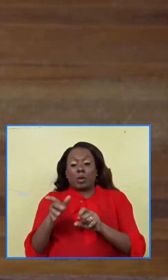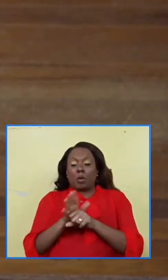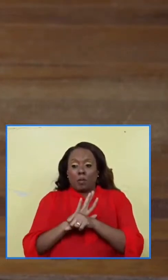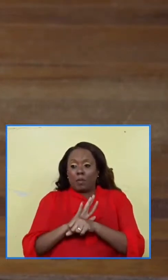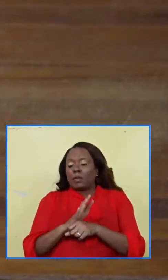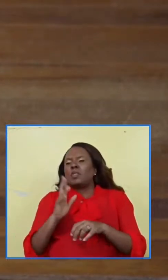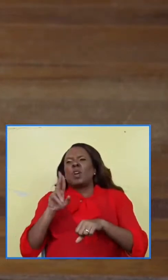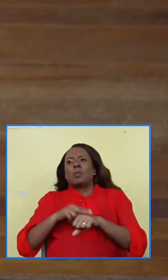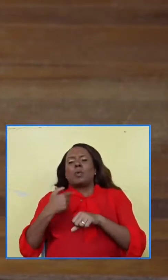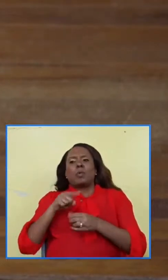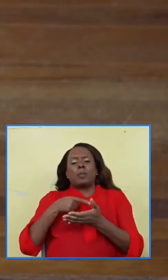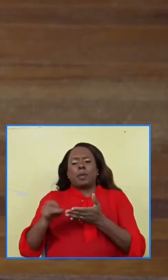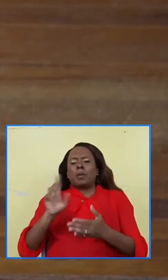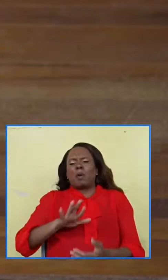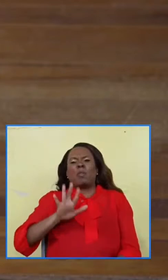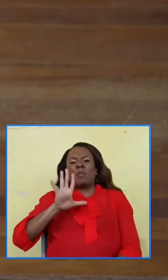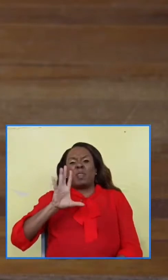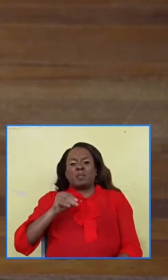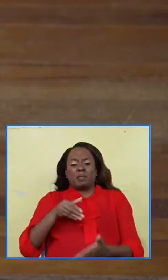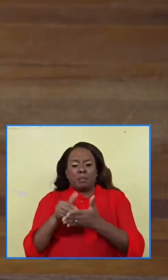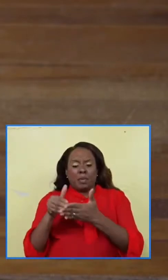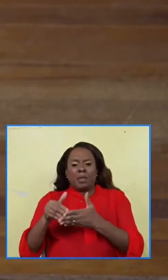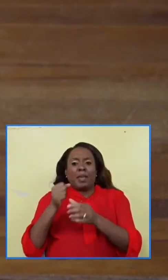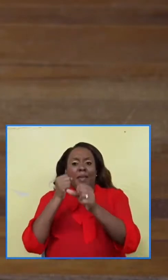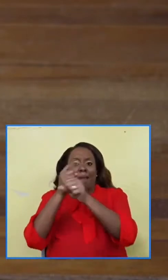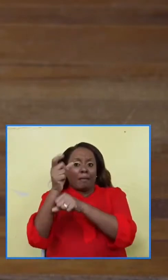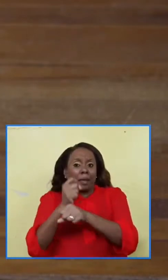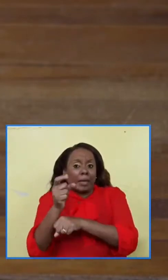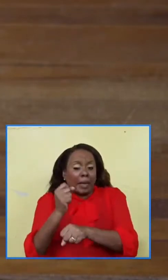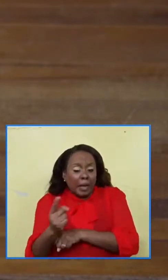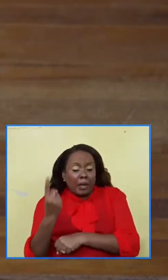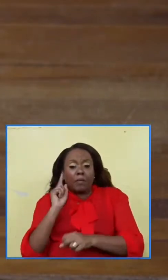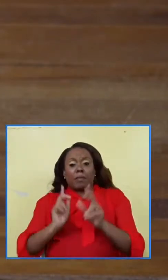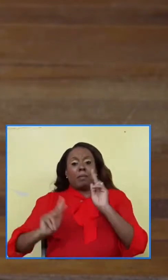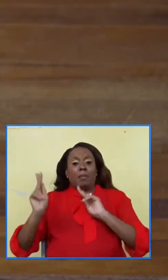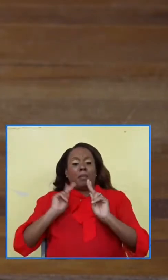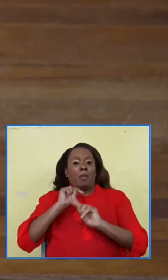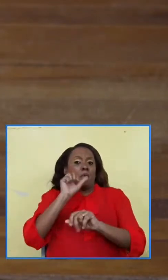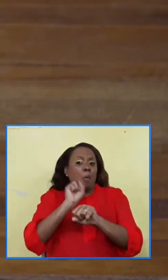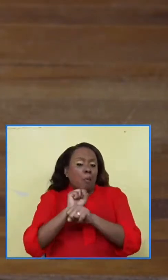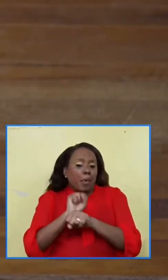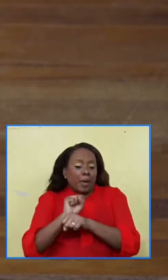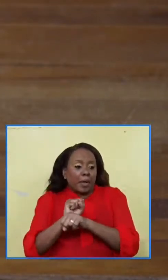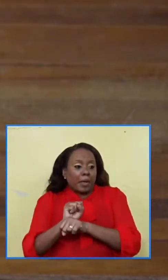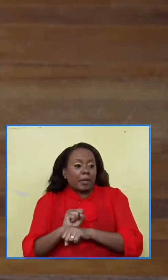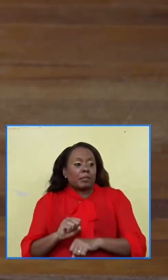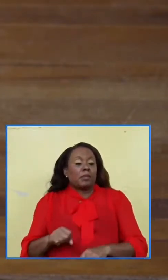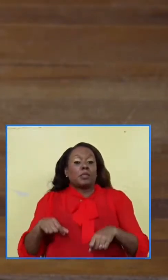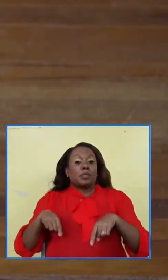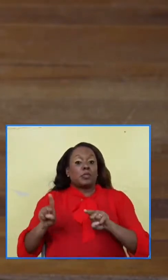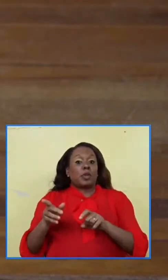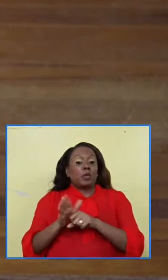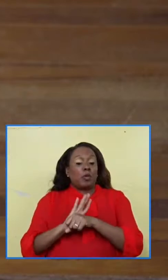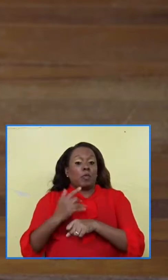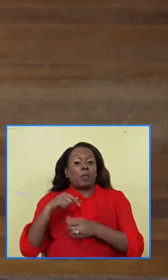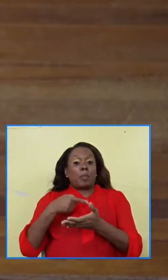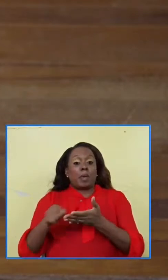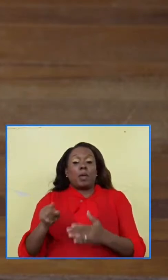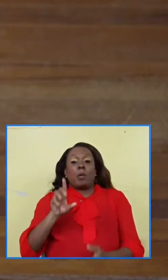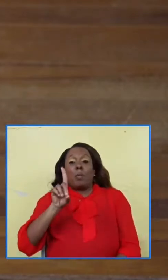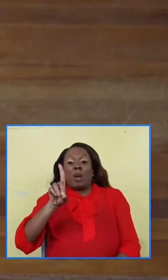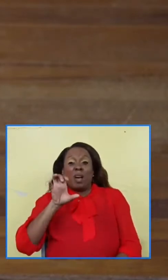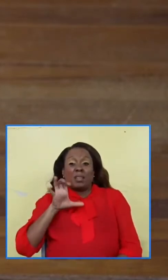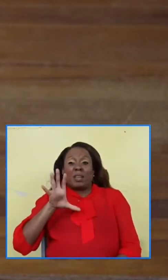out about 50 million a year annually for the unemployment fund. And during COVID, we paid out